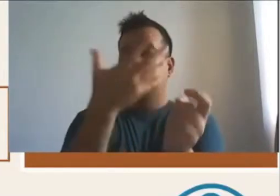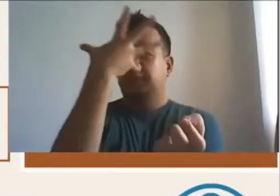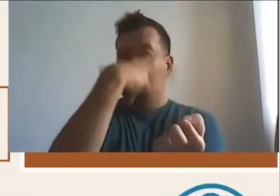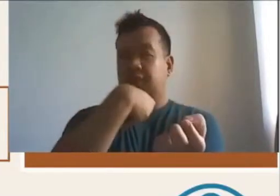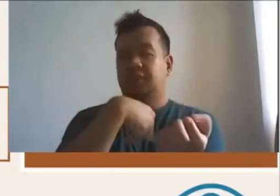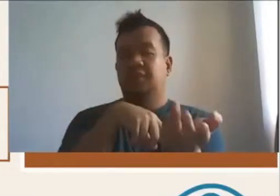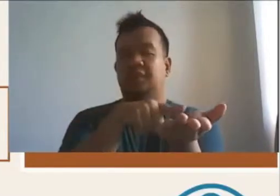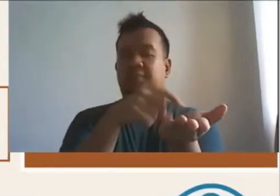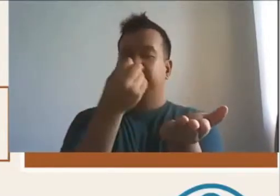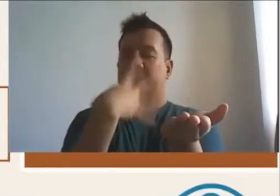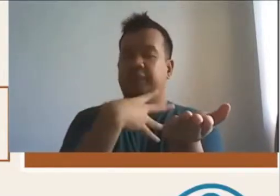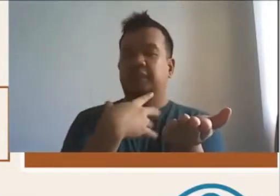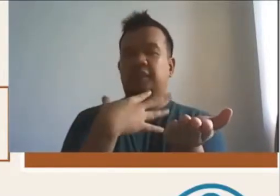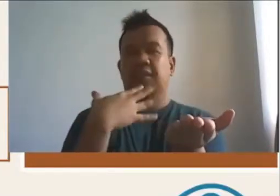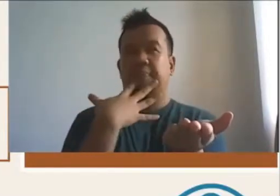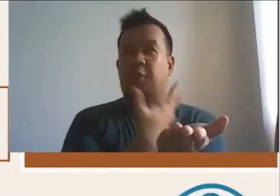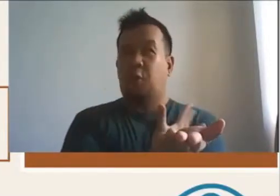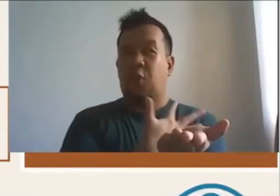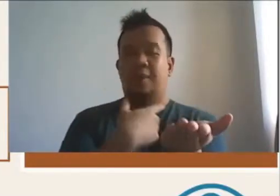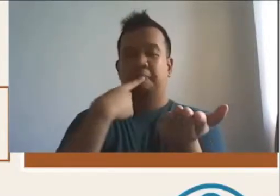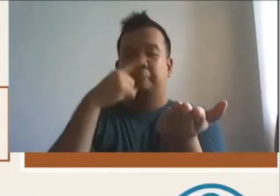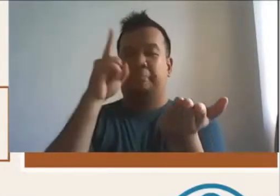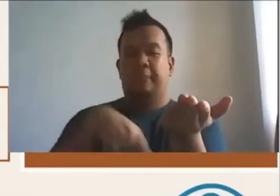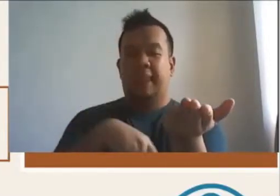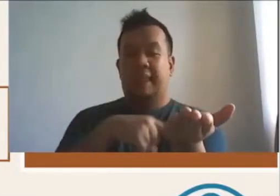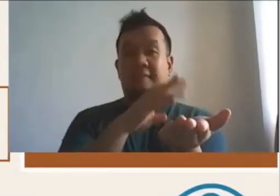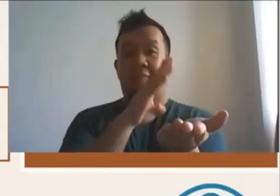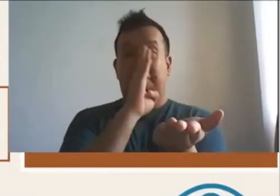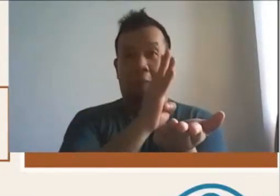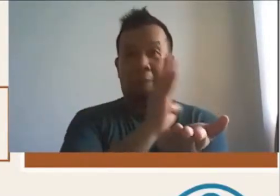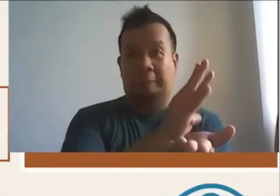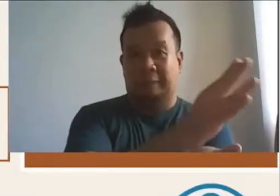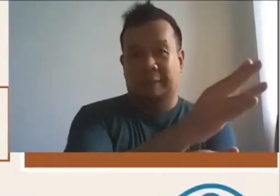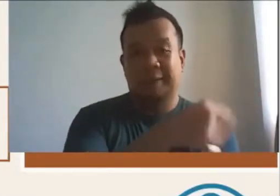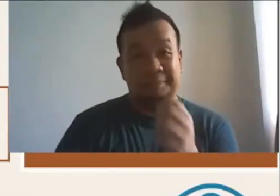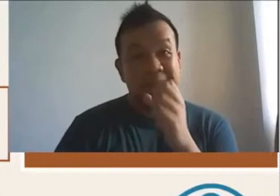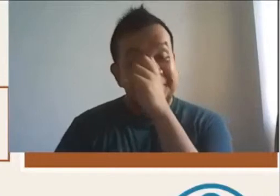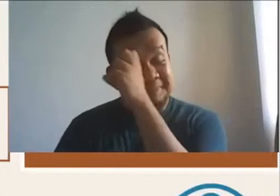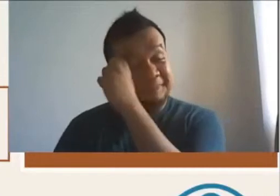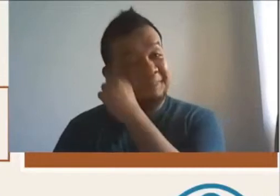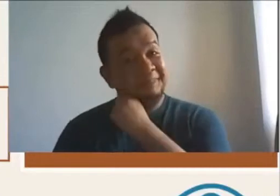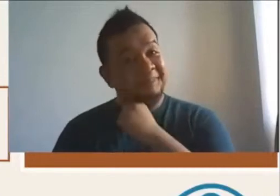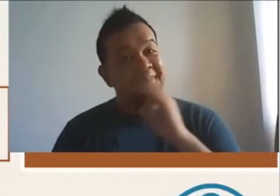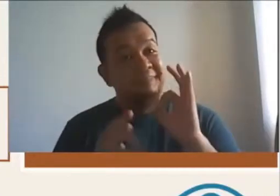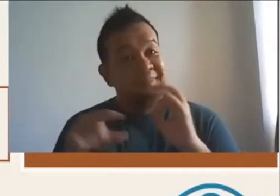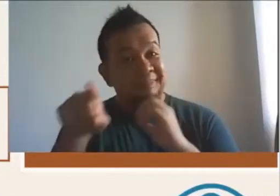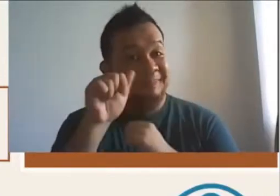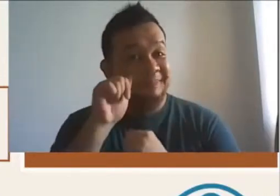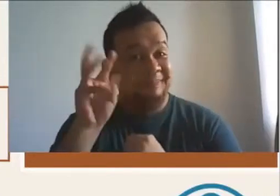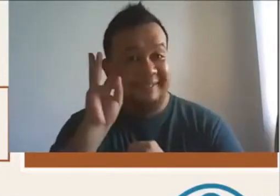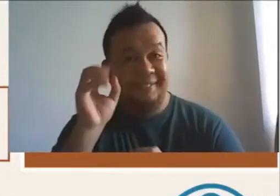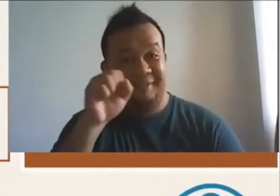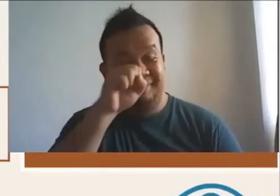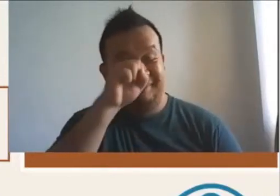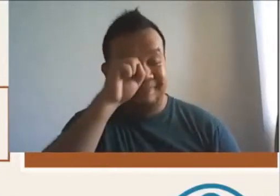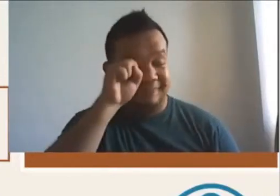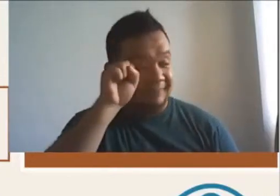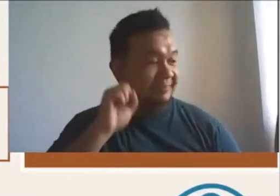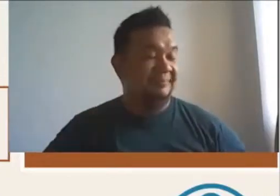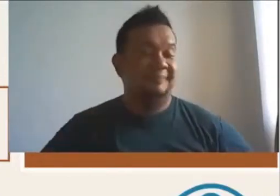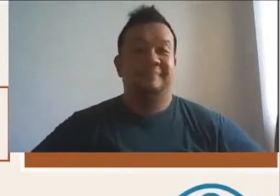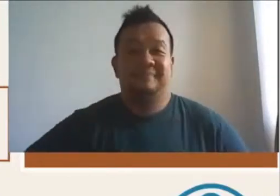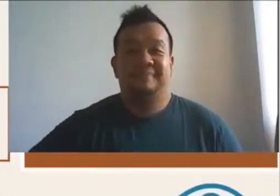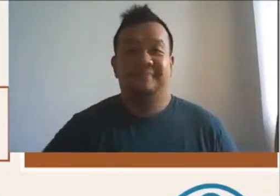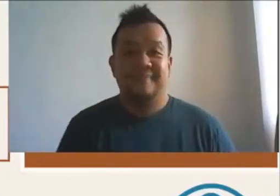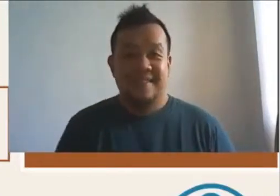Basta diretso namin nasasabi yung comments namin about doon sa mga bagay na yan. Alright, so next naman, we cope by guessing